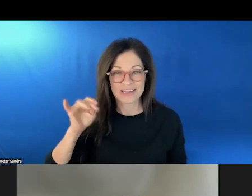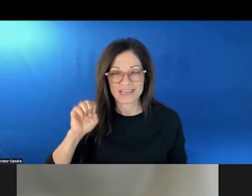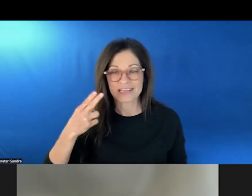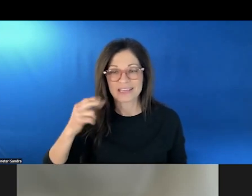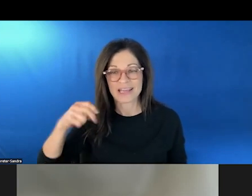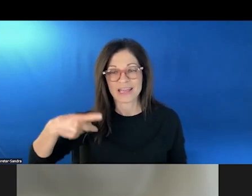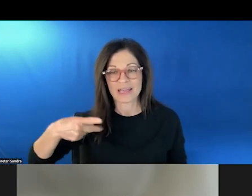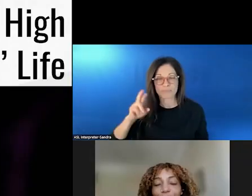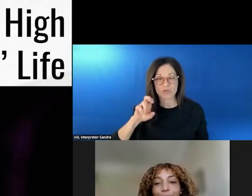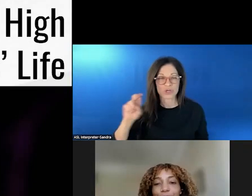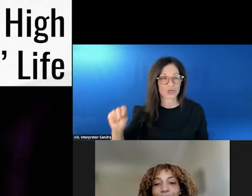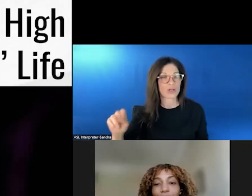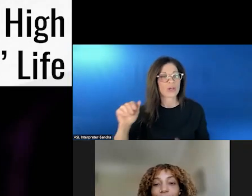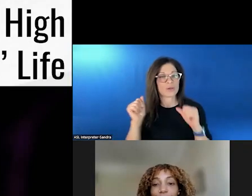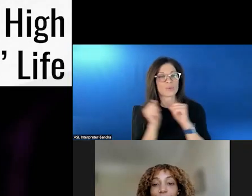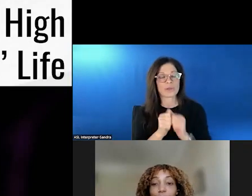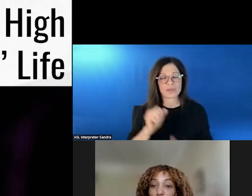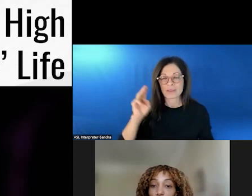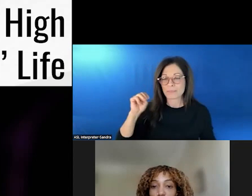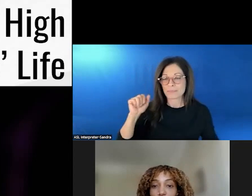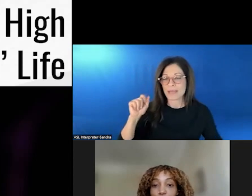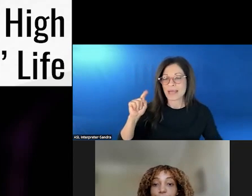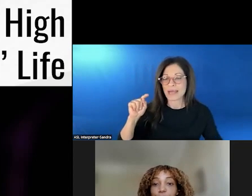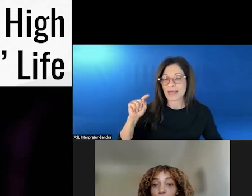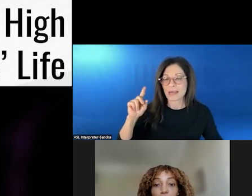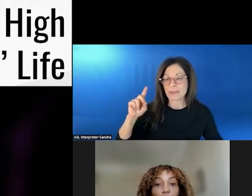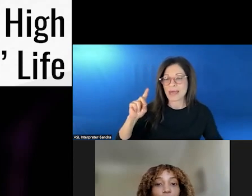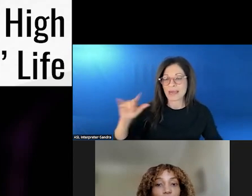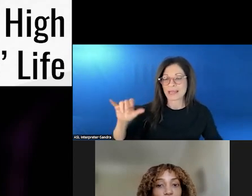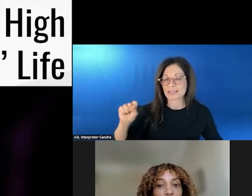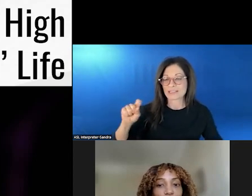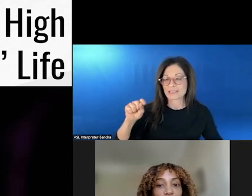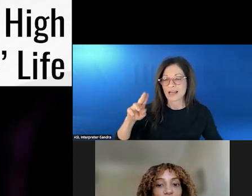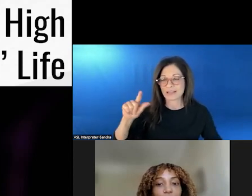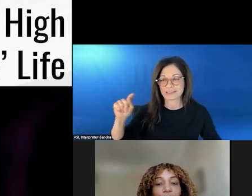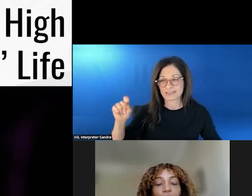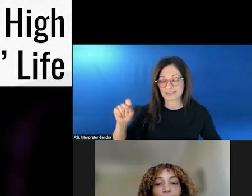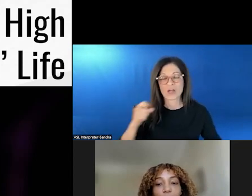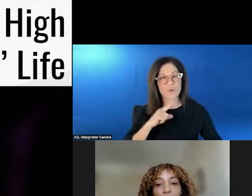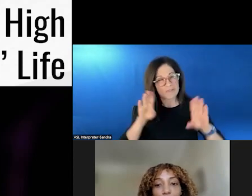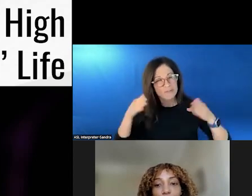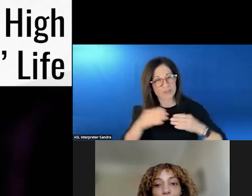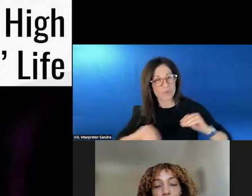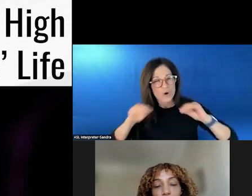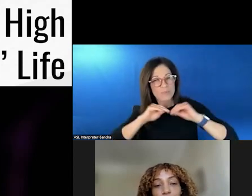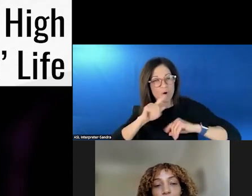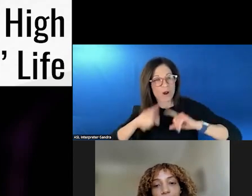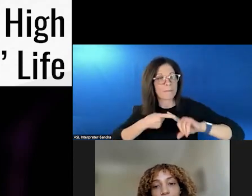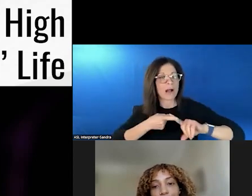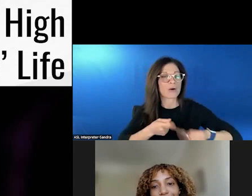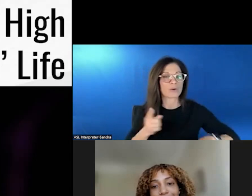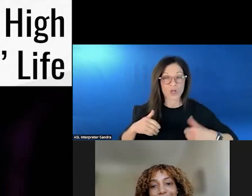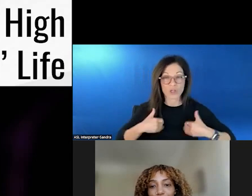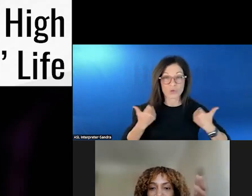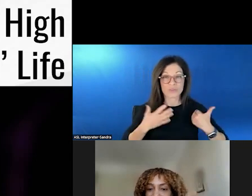Maddie Stoltz, focusing on a theme that we've also been trying to focus on more and more in the Crisis Jam around youth and mental health and